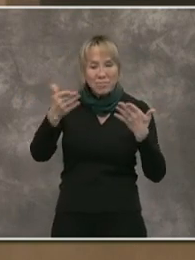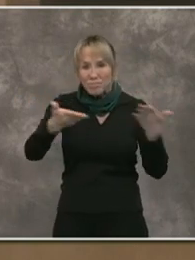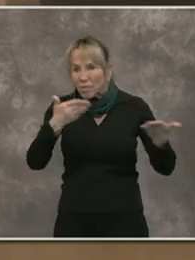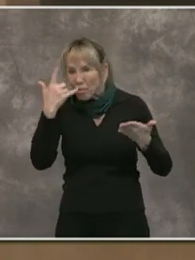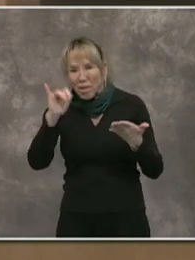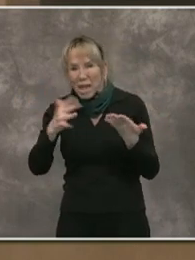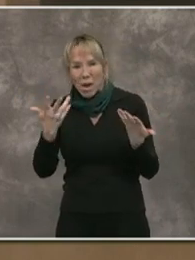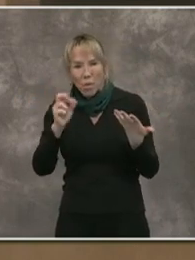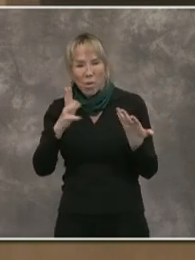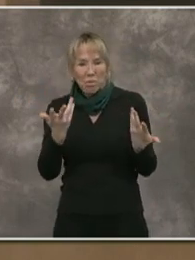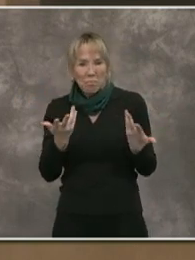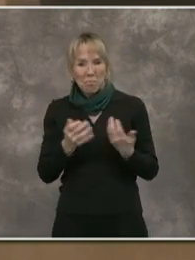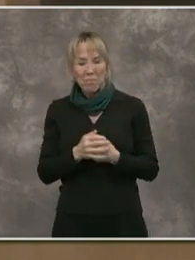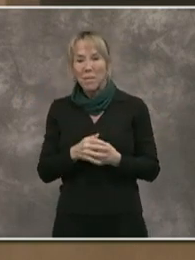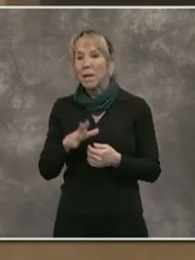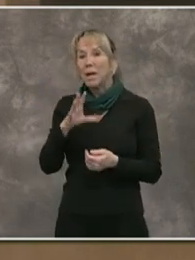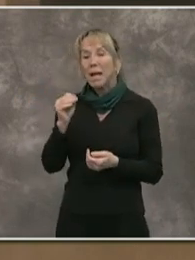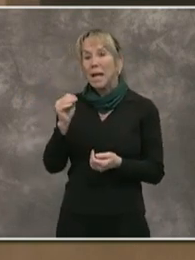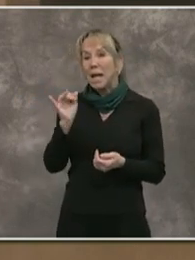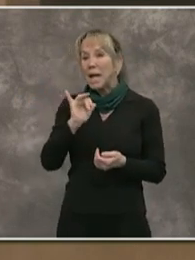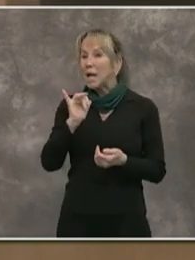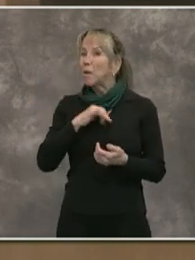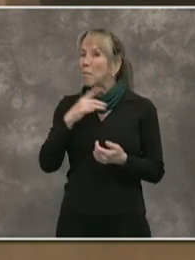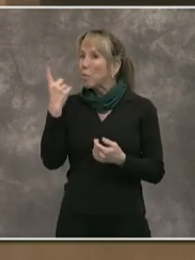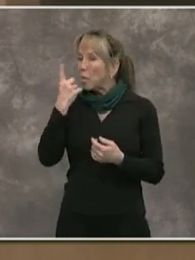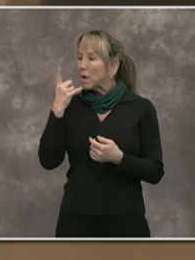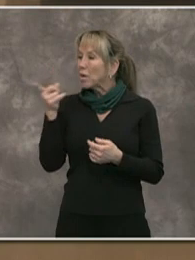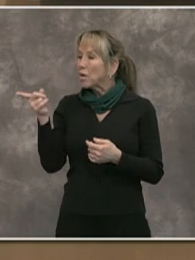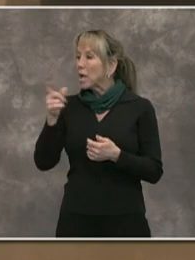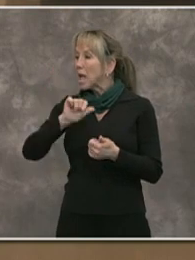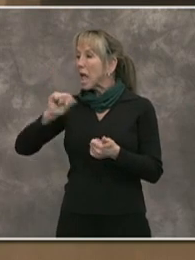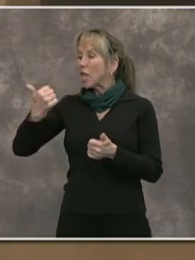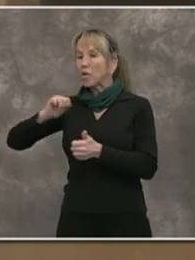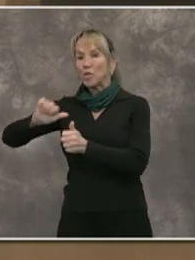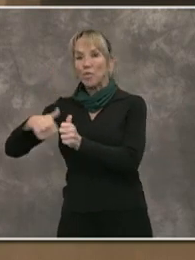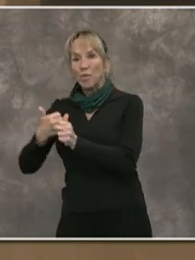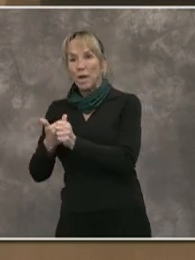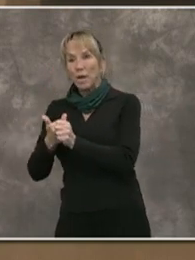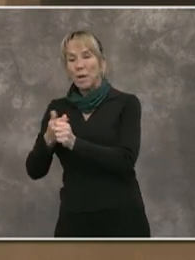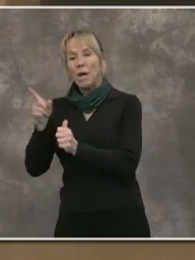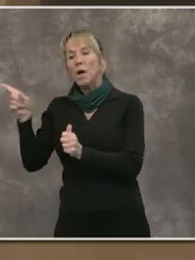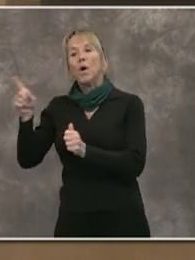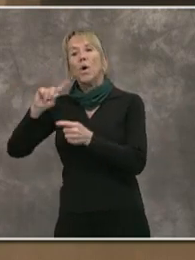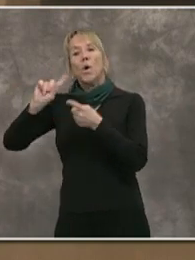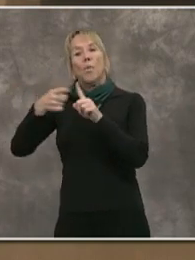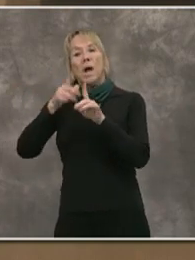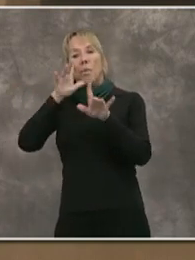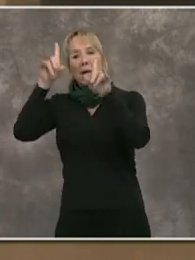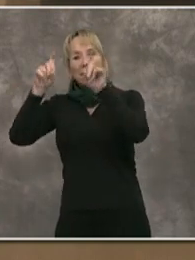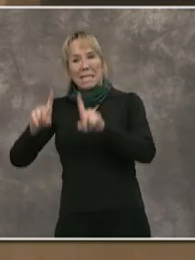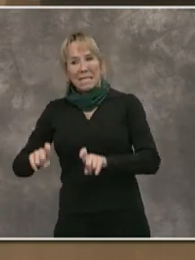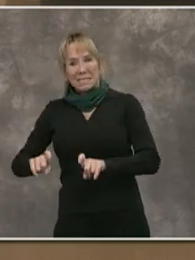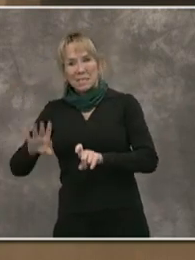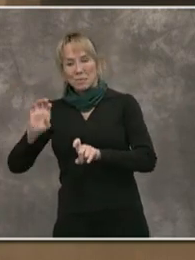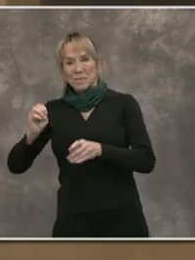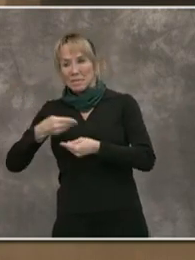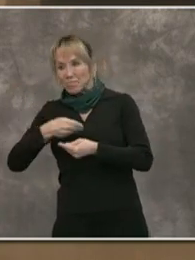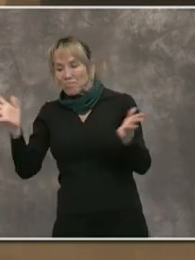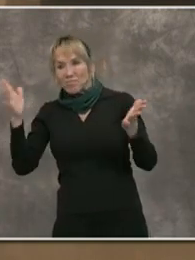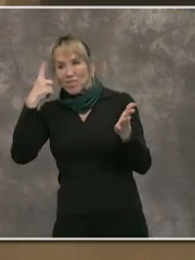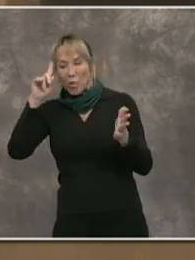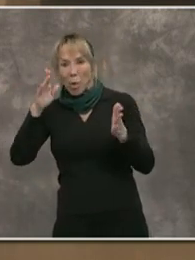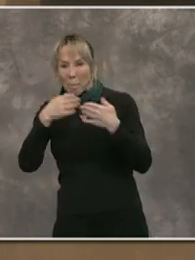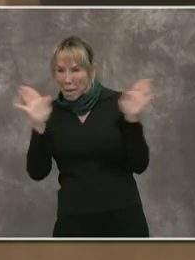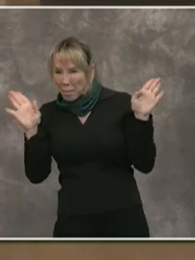a follow-up on when those tests are going to be made available to the general public. Okay, let me